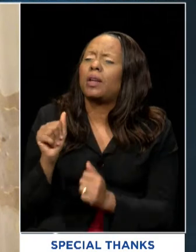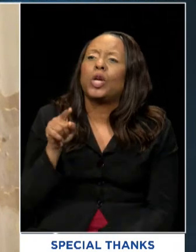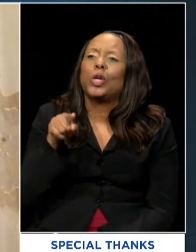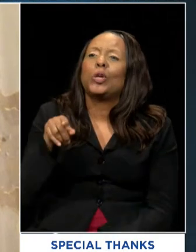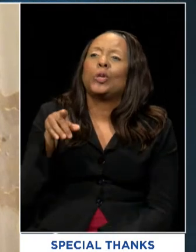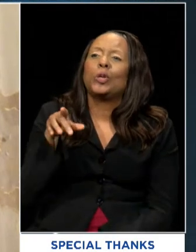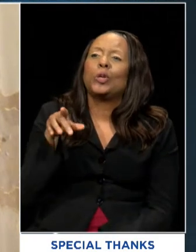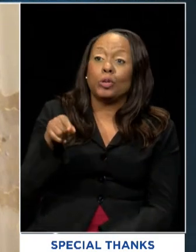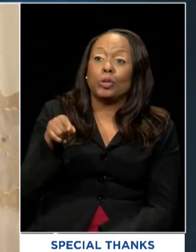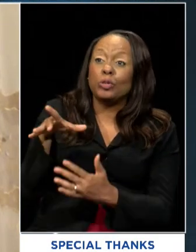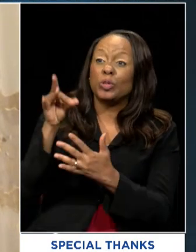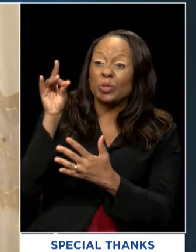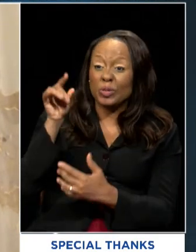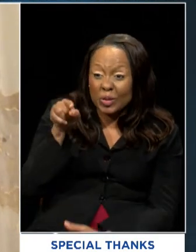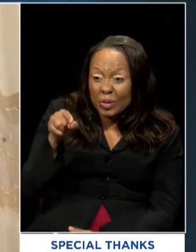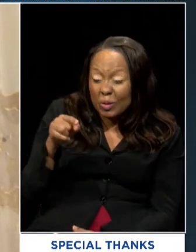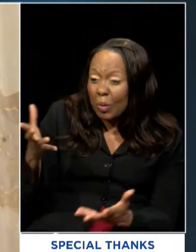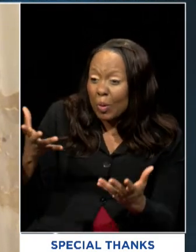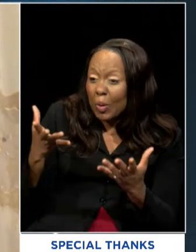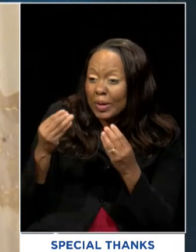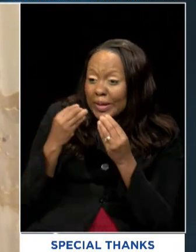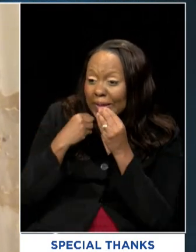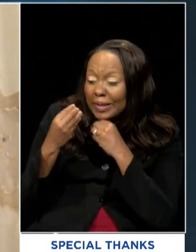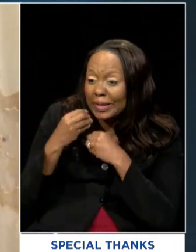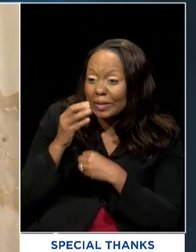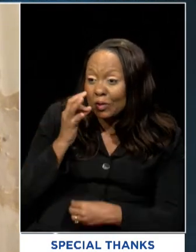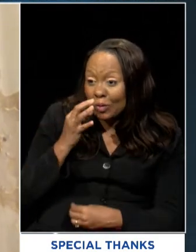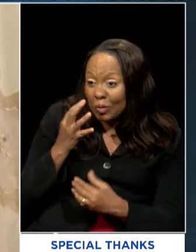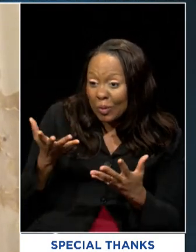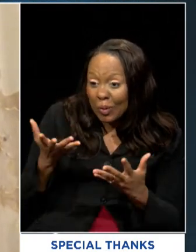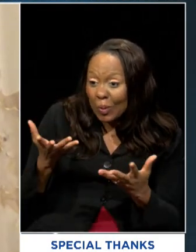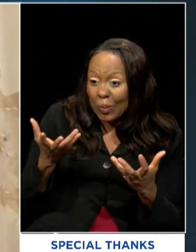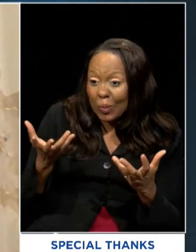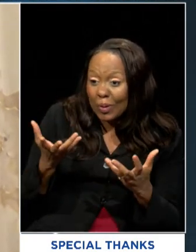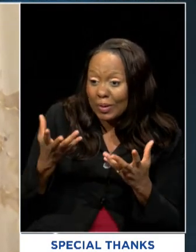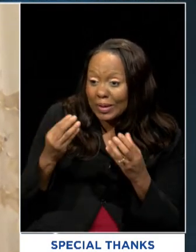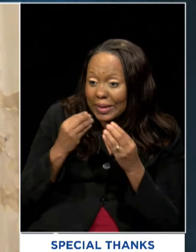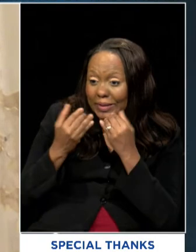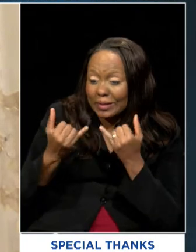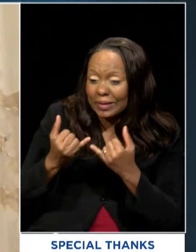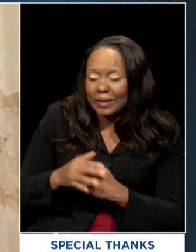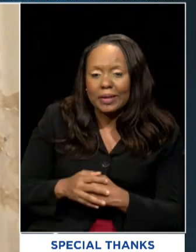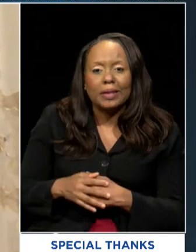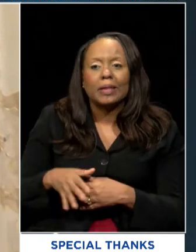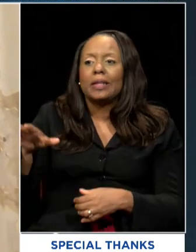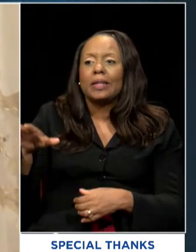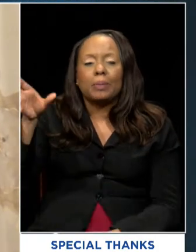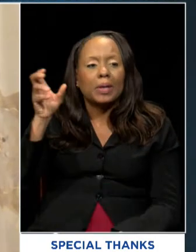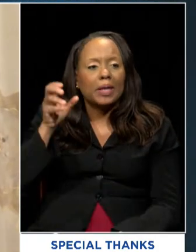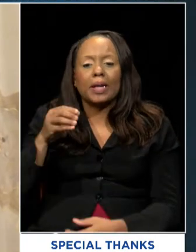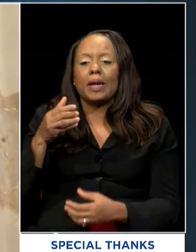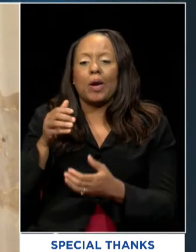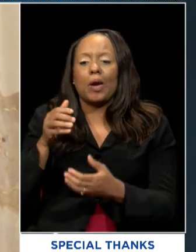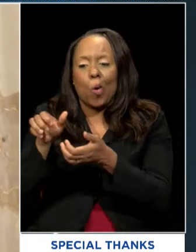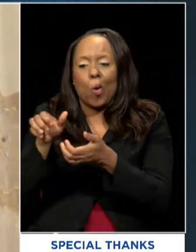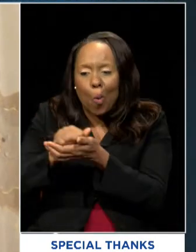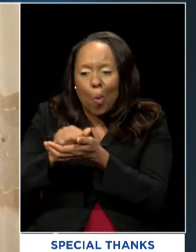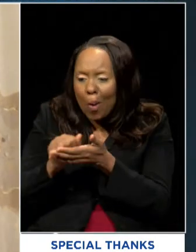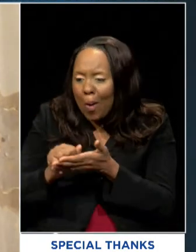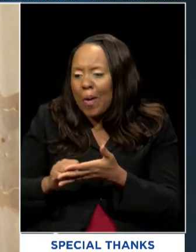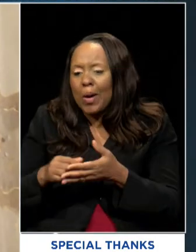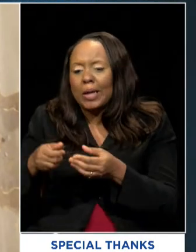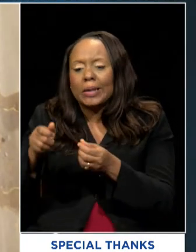know, you get the child involved in the process, allow them to pick the fruit, wash it, allow them to peel it, allow them to